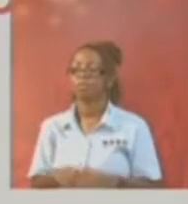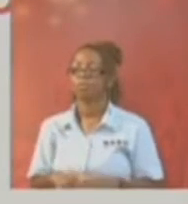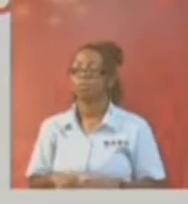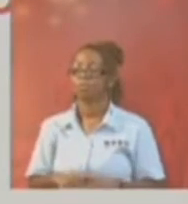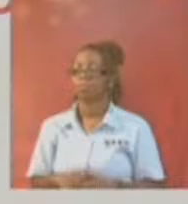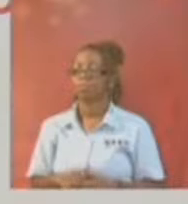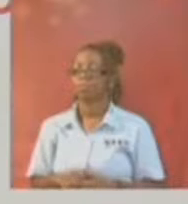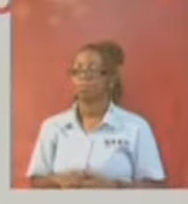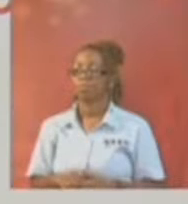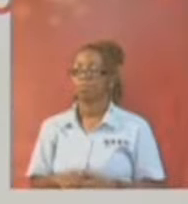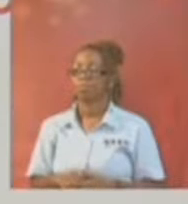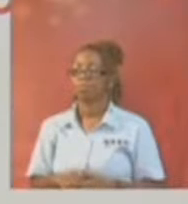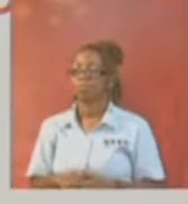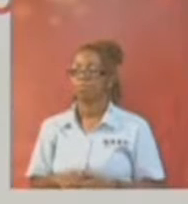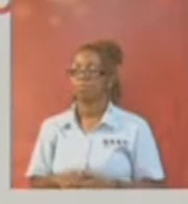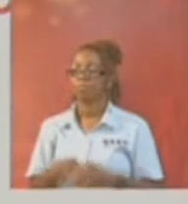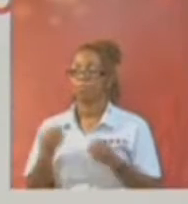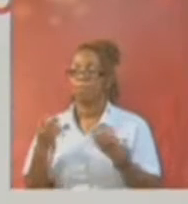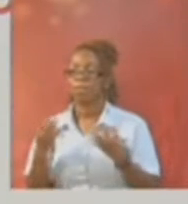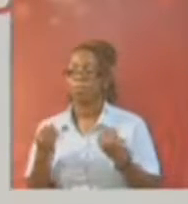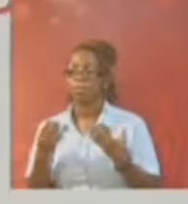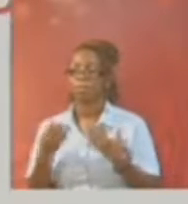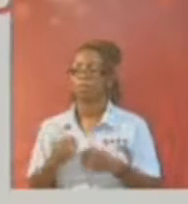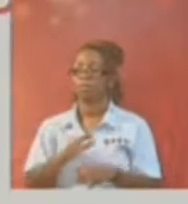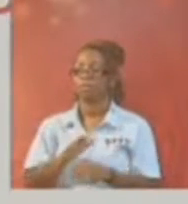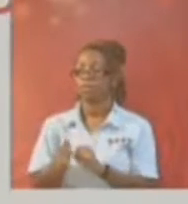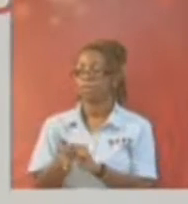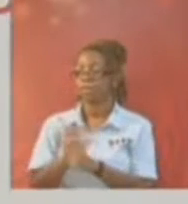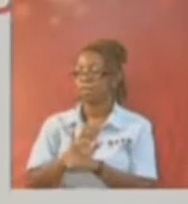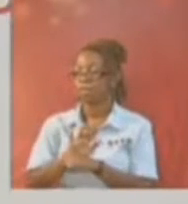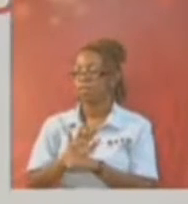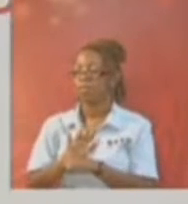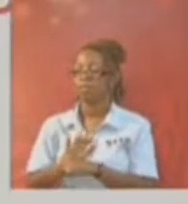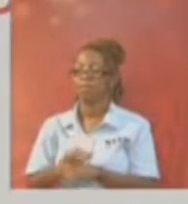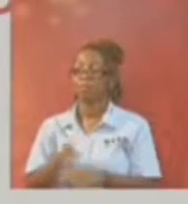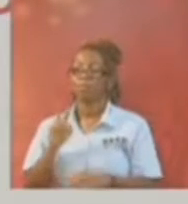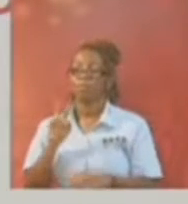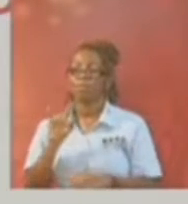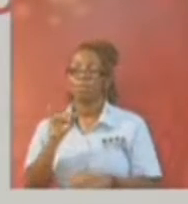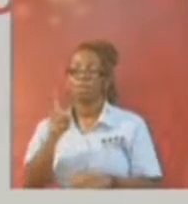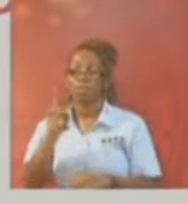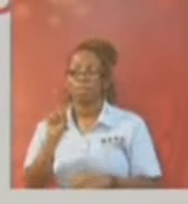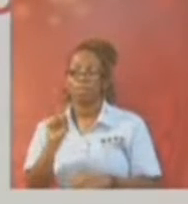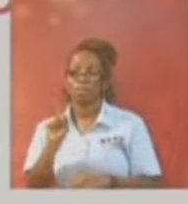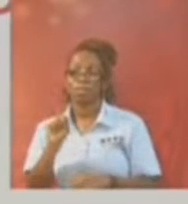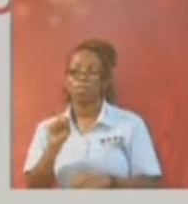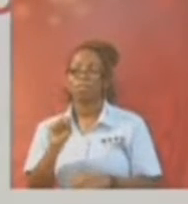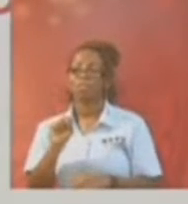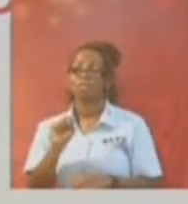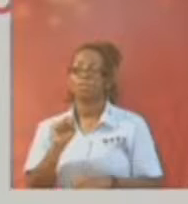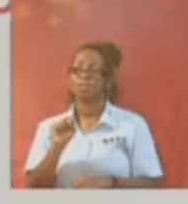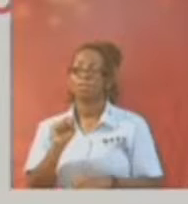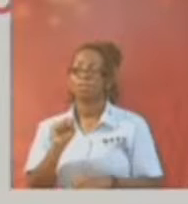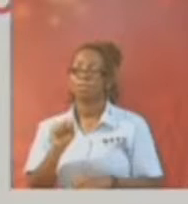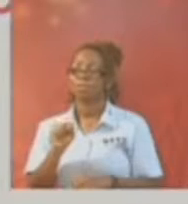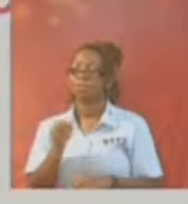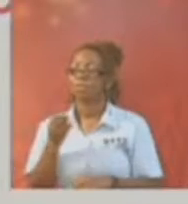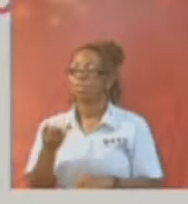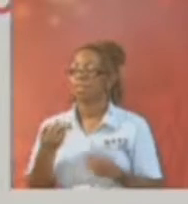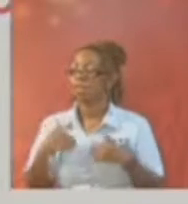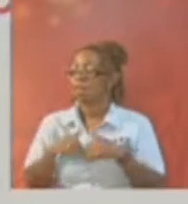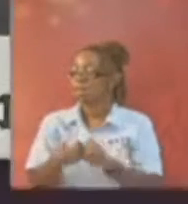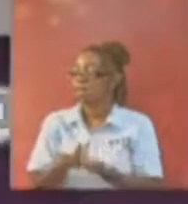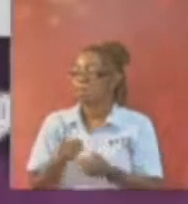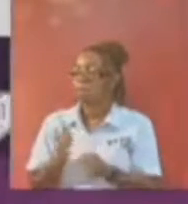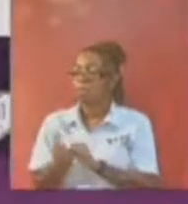of coronaviruses and the adverse outcomes among men as opposed to women, this has actually to some extent